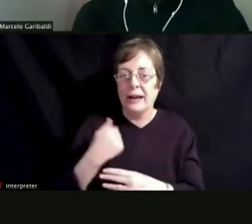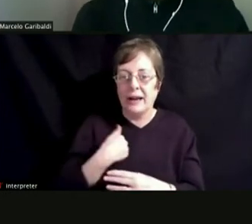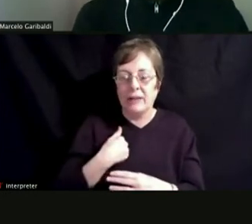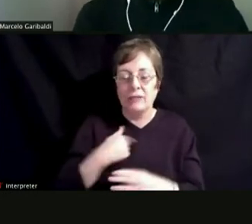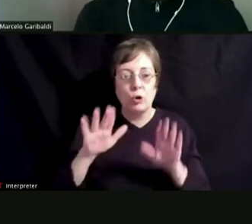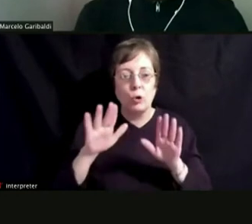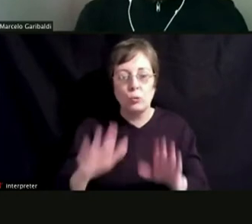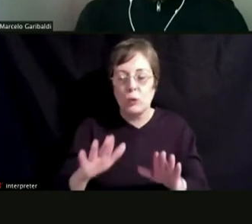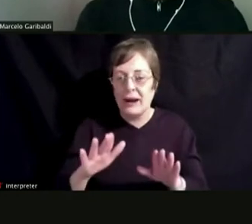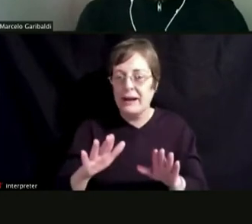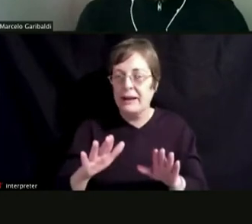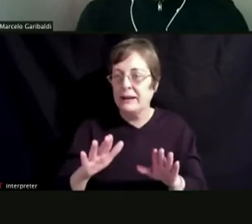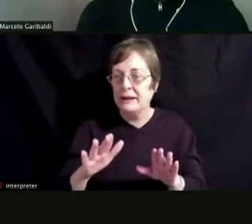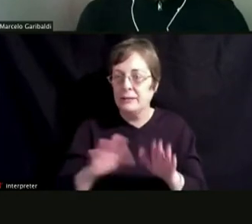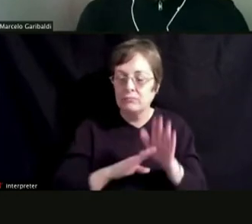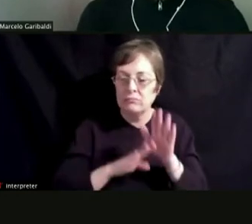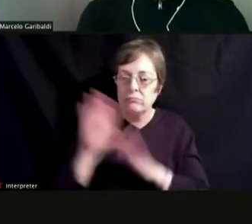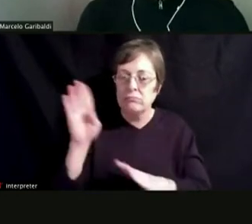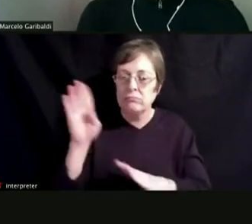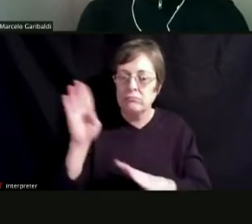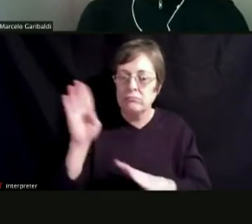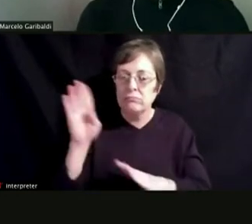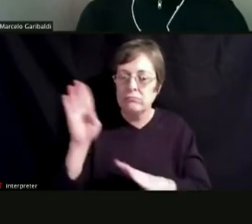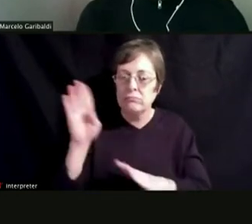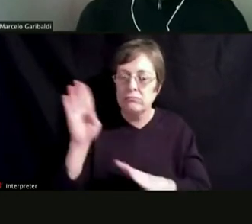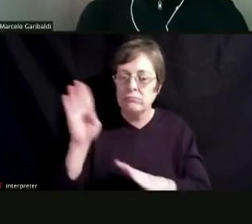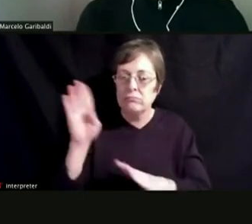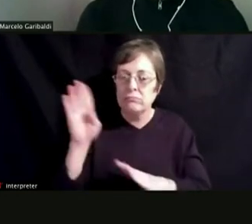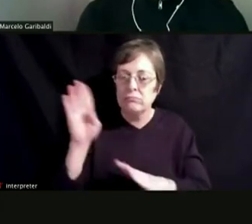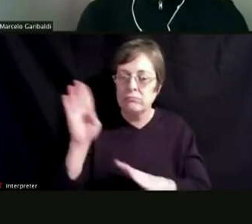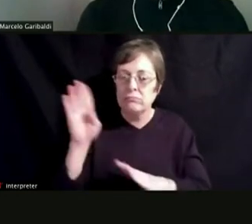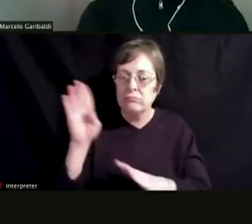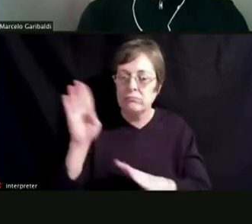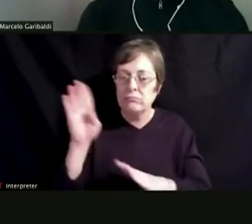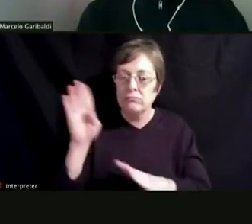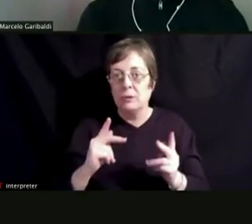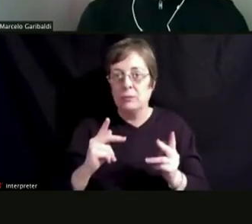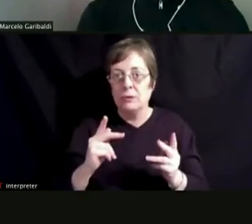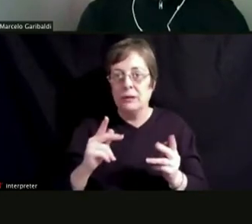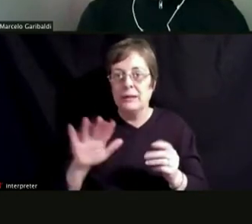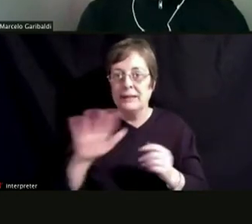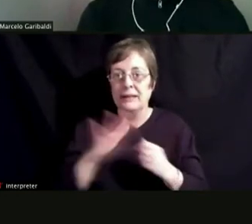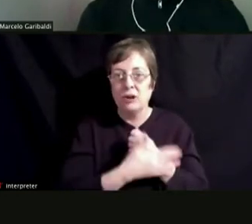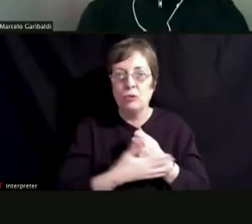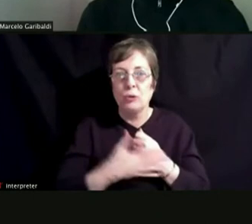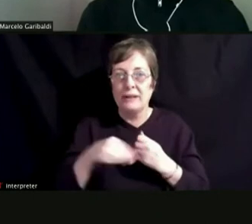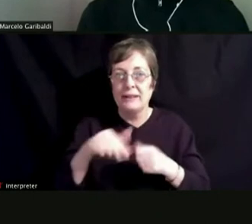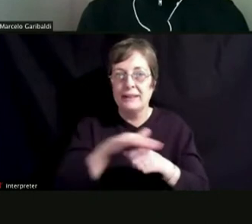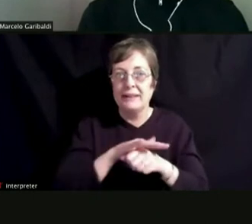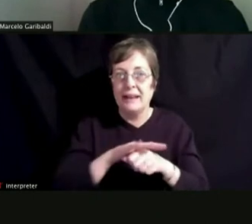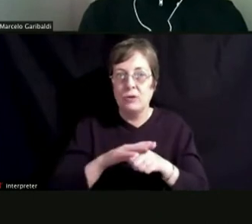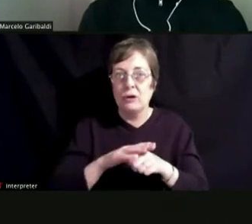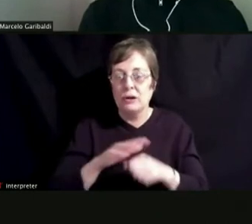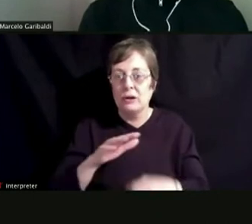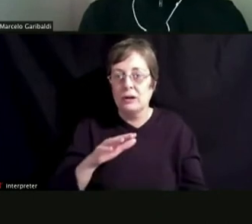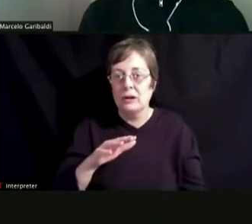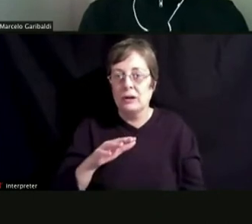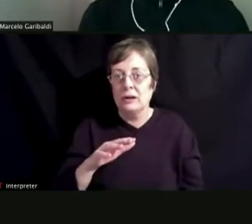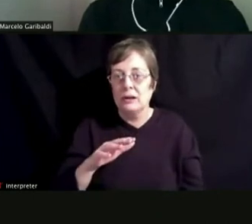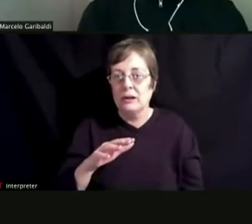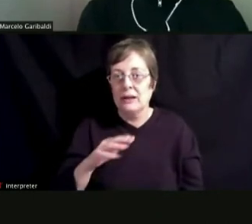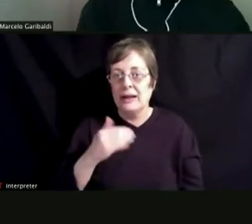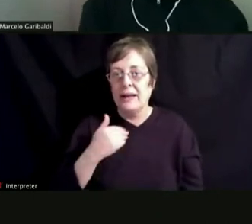other universities around the country, around this area, I'm speaking directly to us in Montgomery, also have those. But the